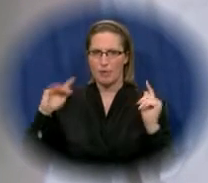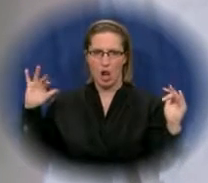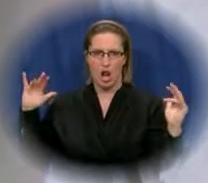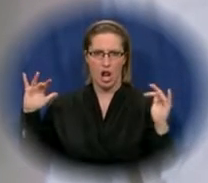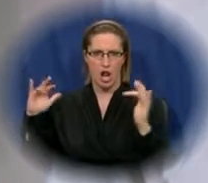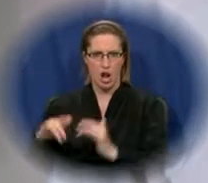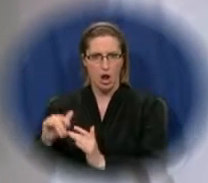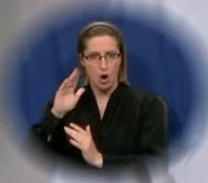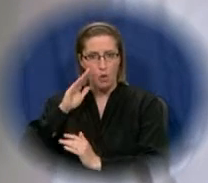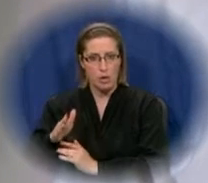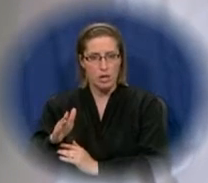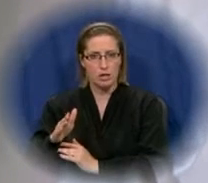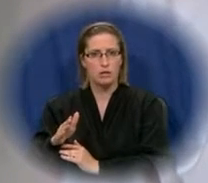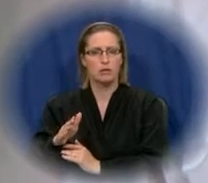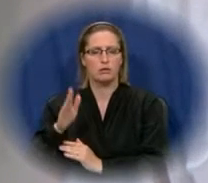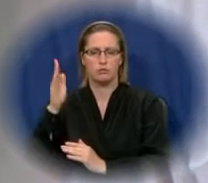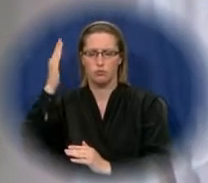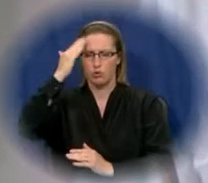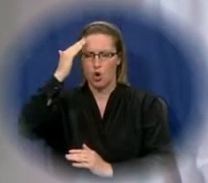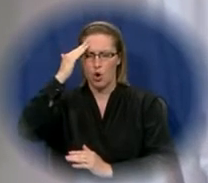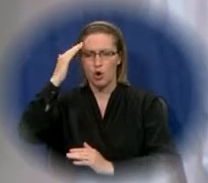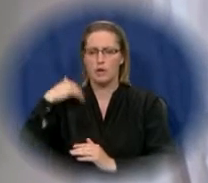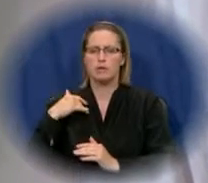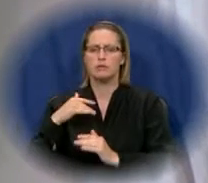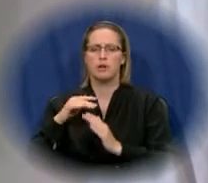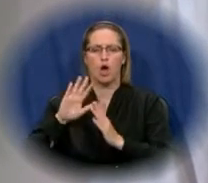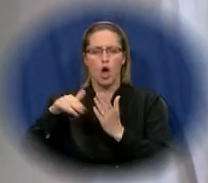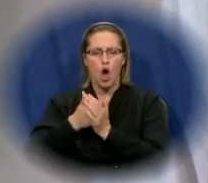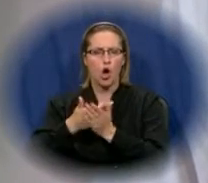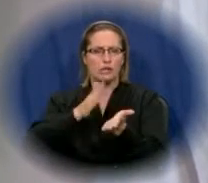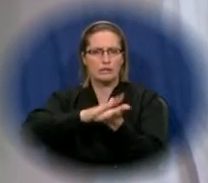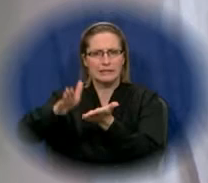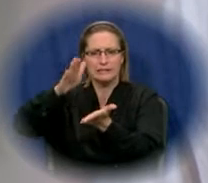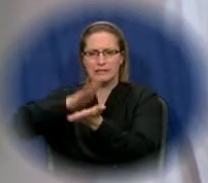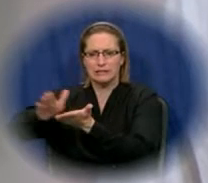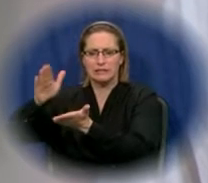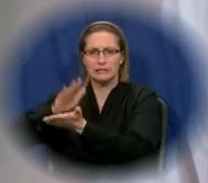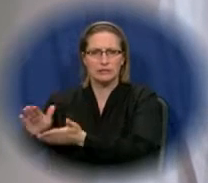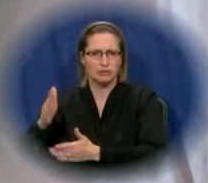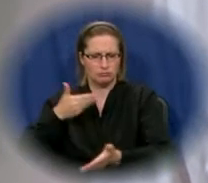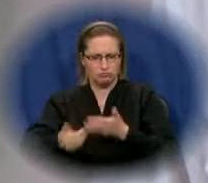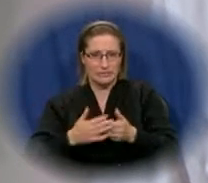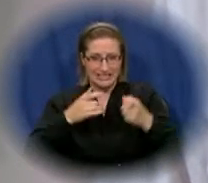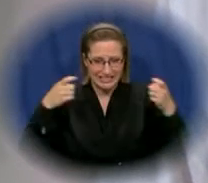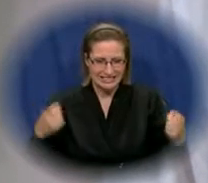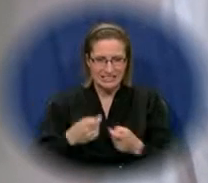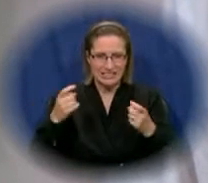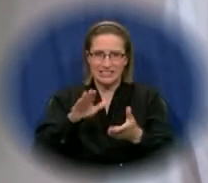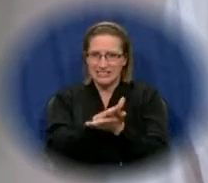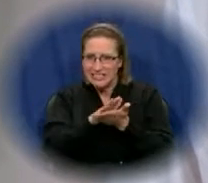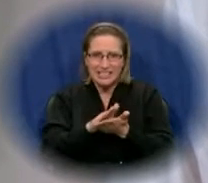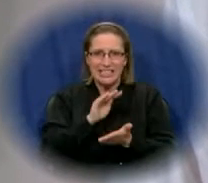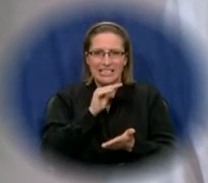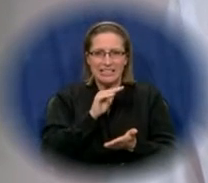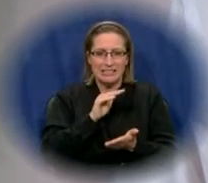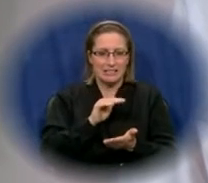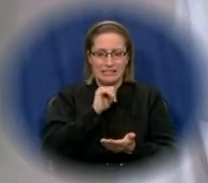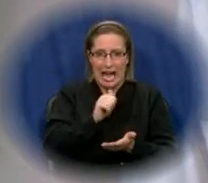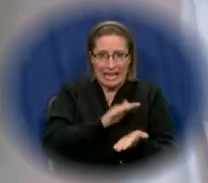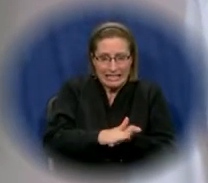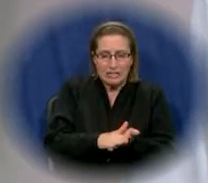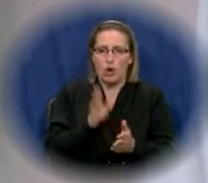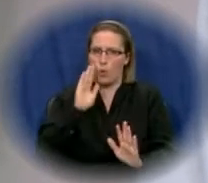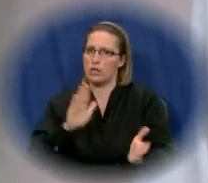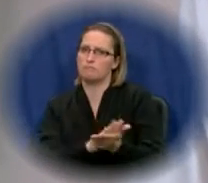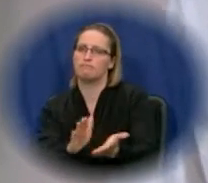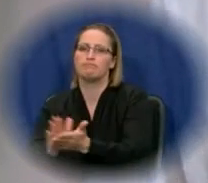Jerusalem a fountain to purify from sin and uncleanliness. The word of the Lord. Thanks be to God.